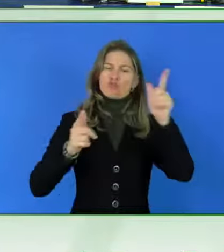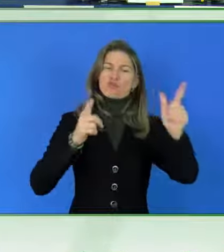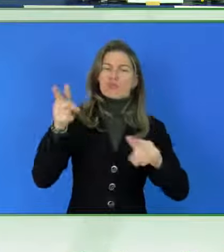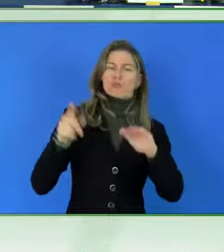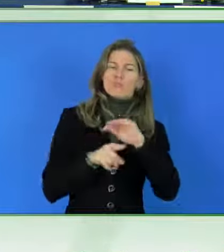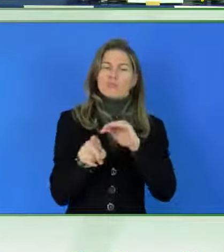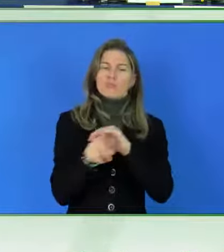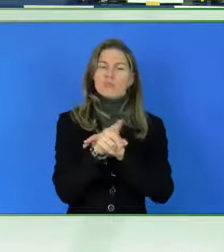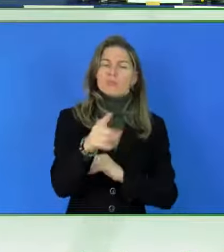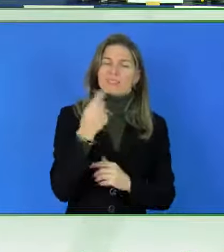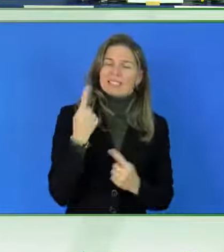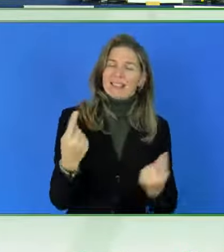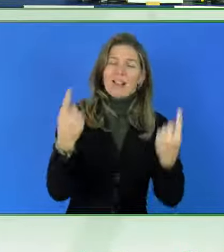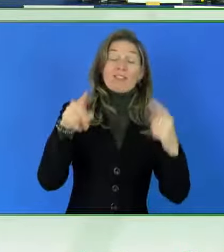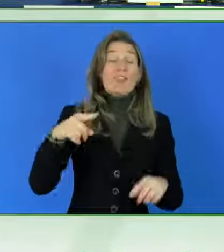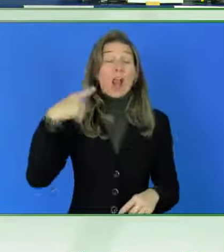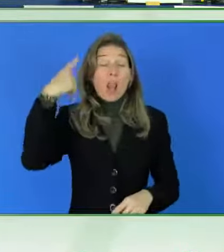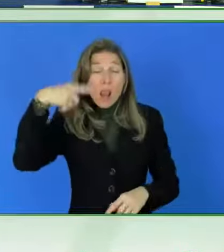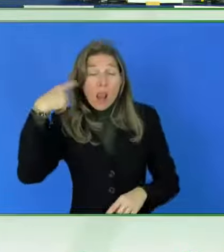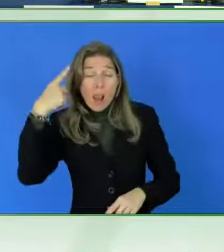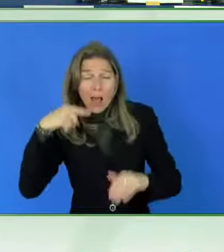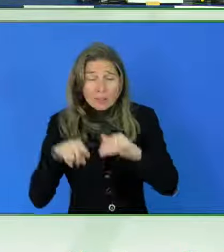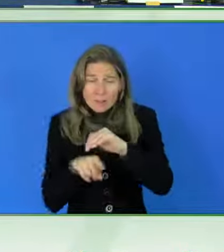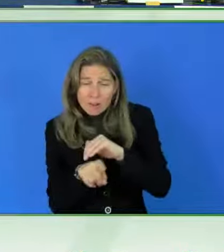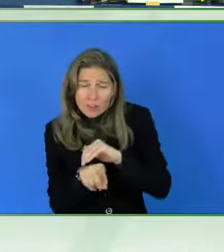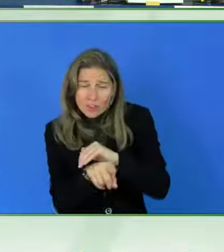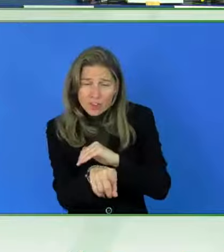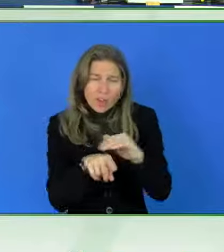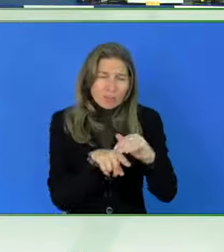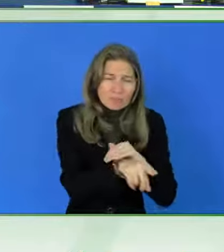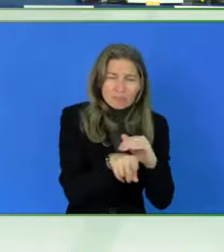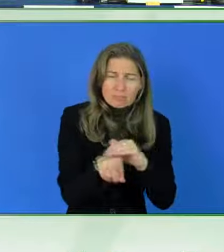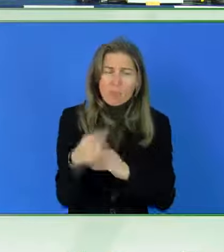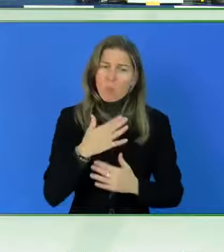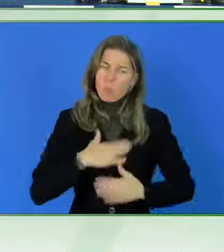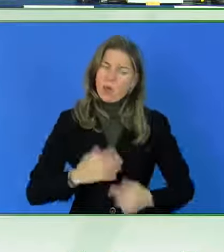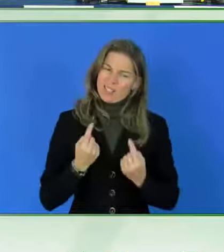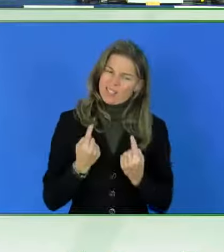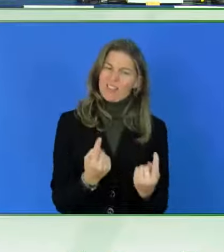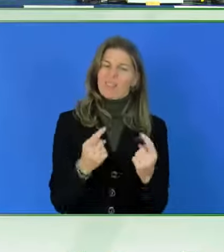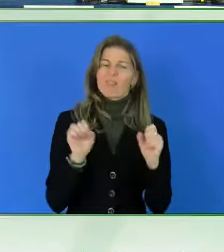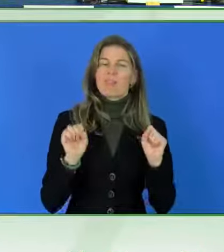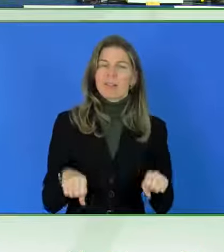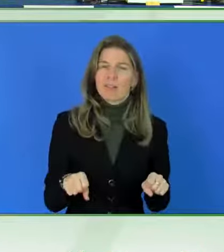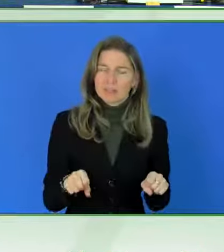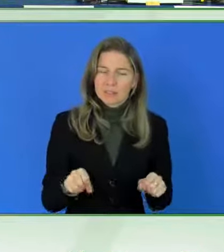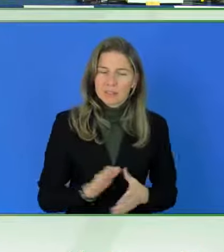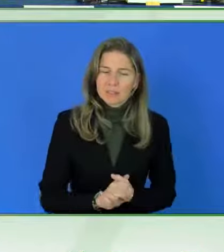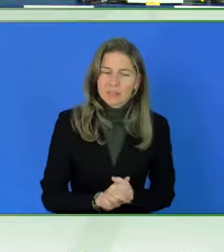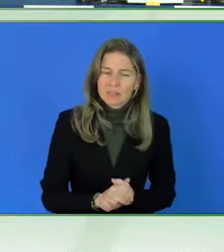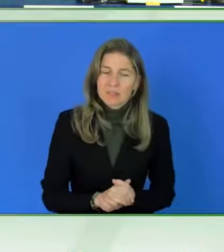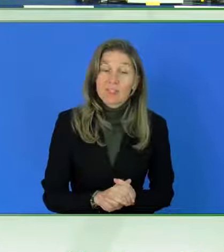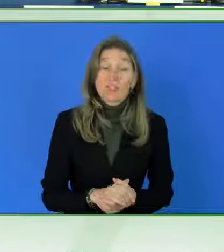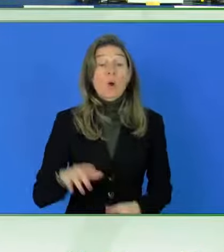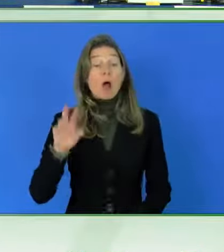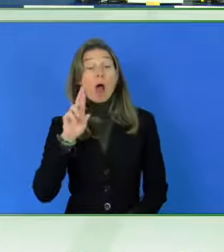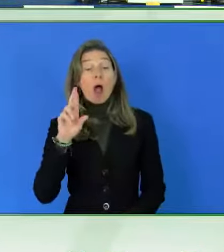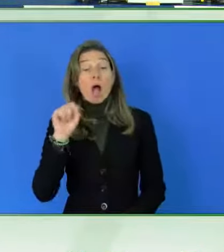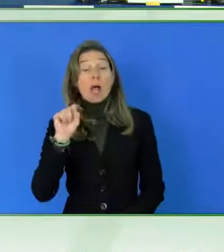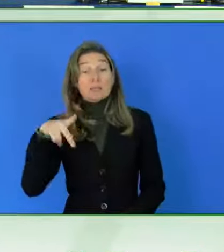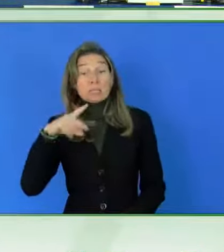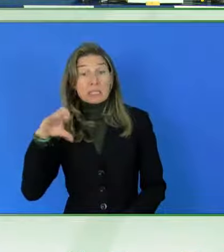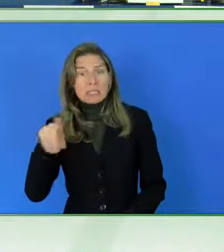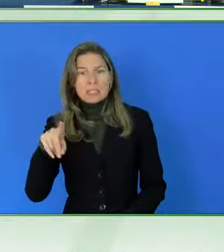Underground and the equivalent for metros around the world. So at that point, the RSBC set out on a mission. That was